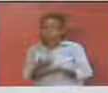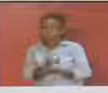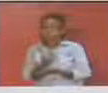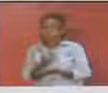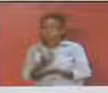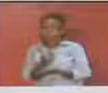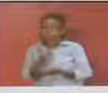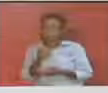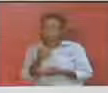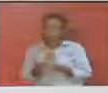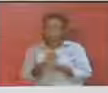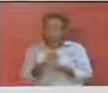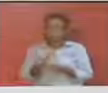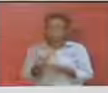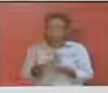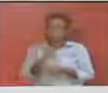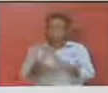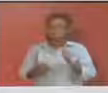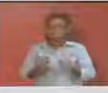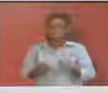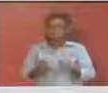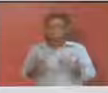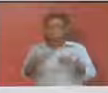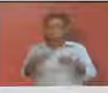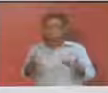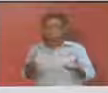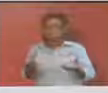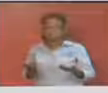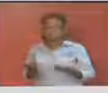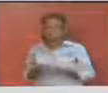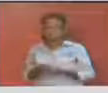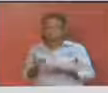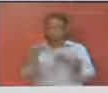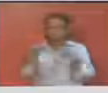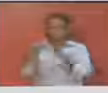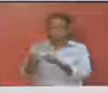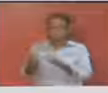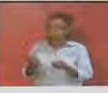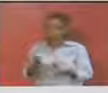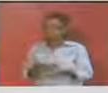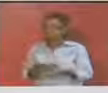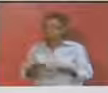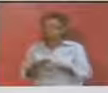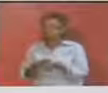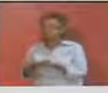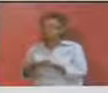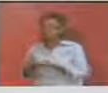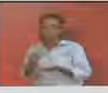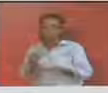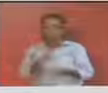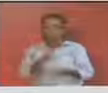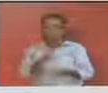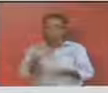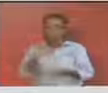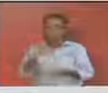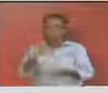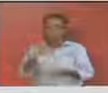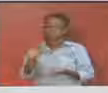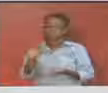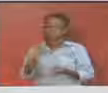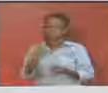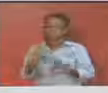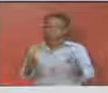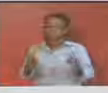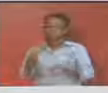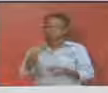Tobago. So to date, we've done about 300 samples from across the region. And of those, 150